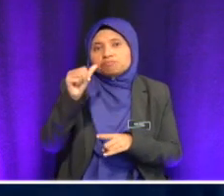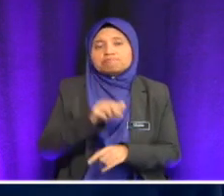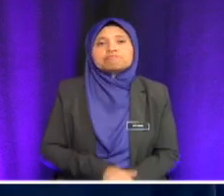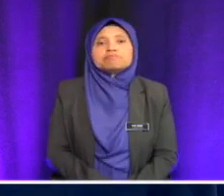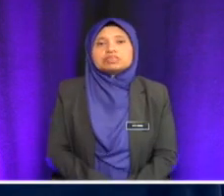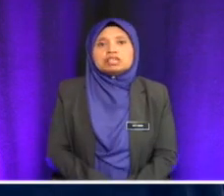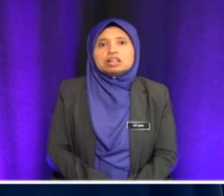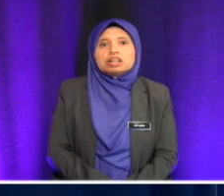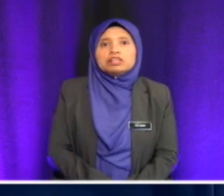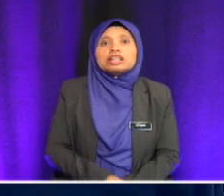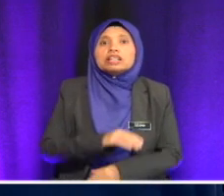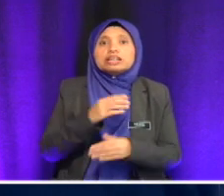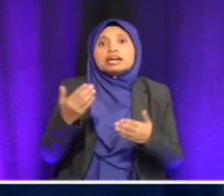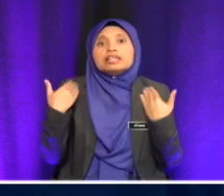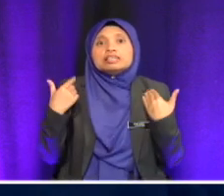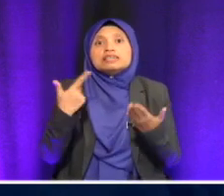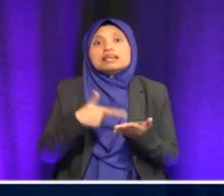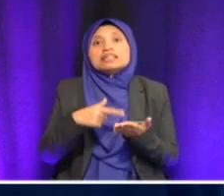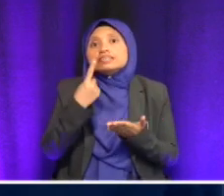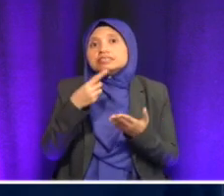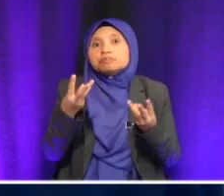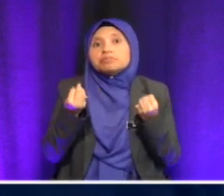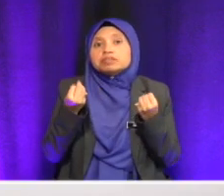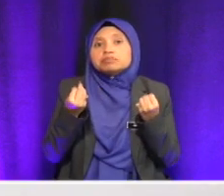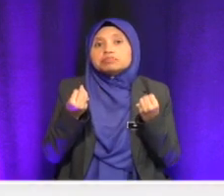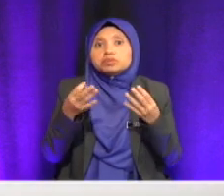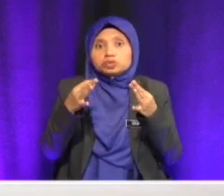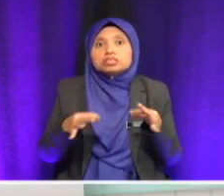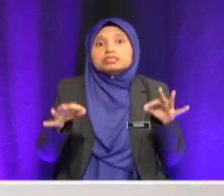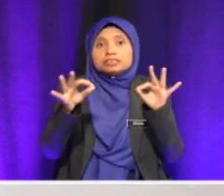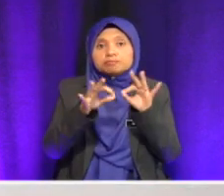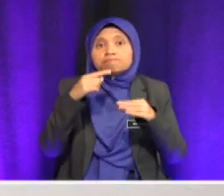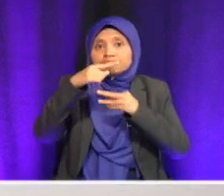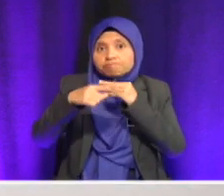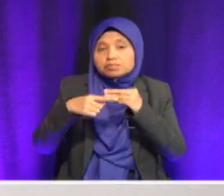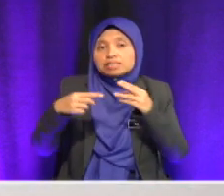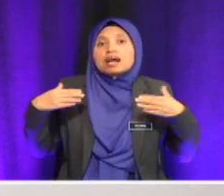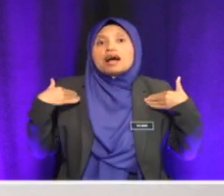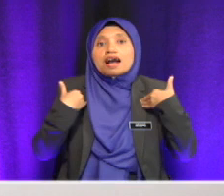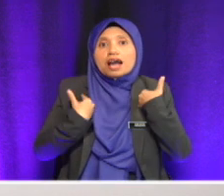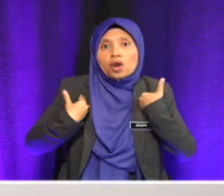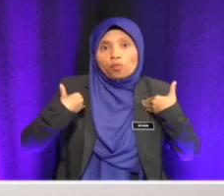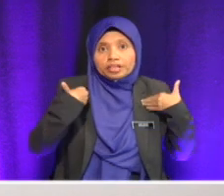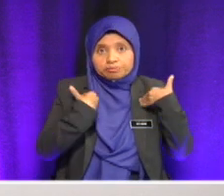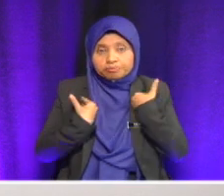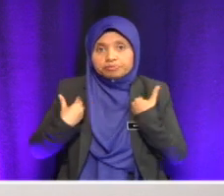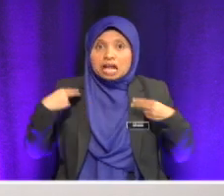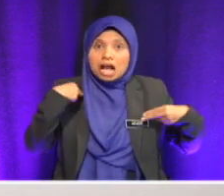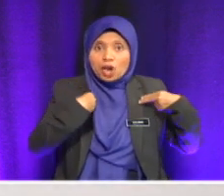Okay, what about the rest of you? Can you please share your amazing fact about animals? All right,